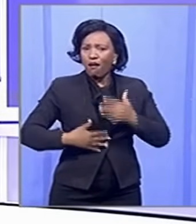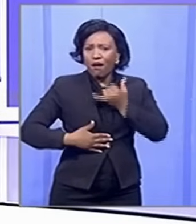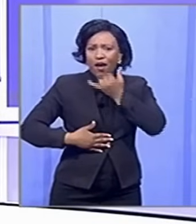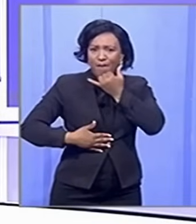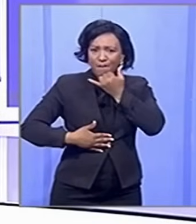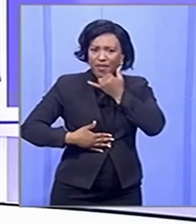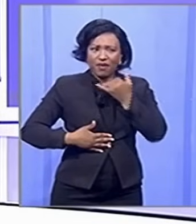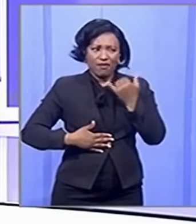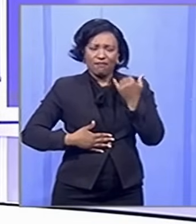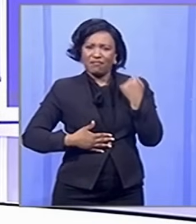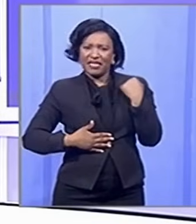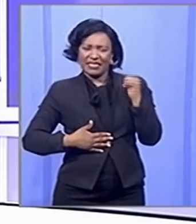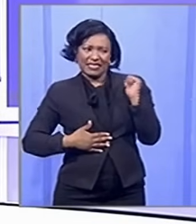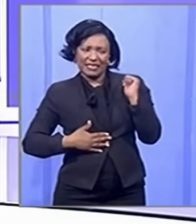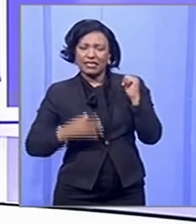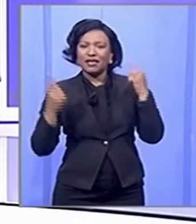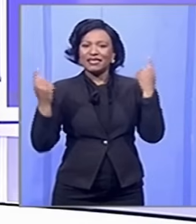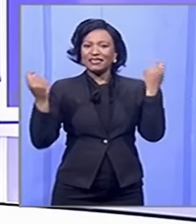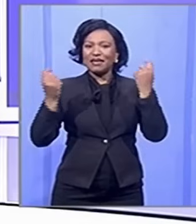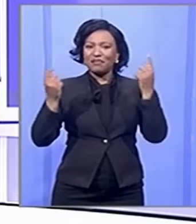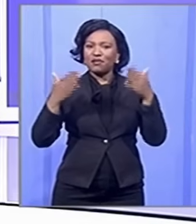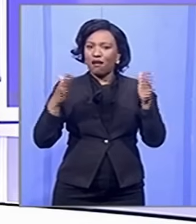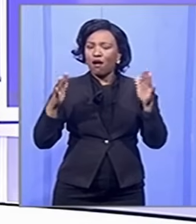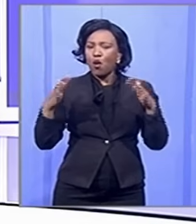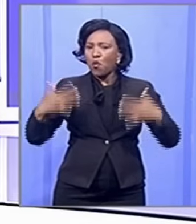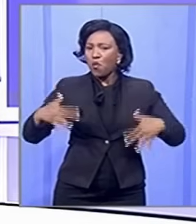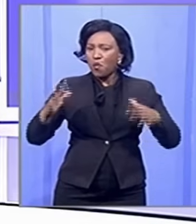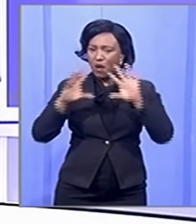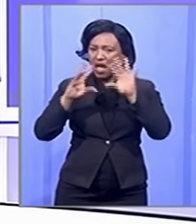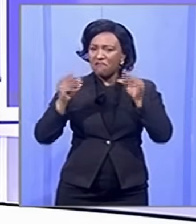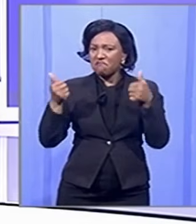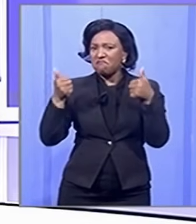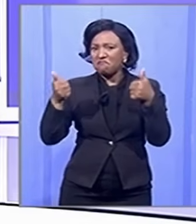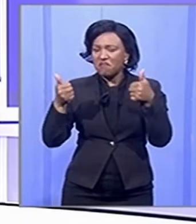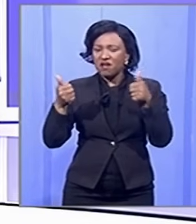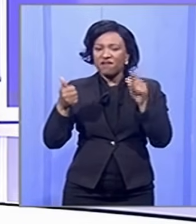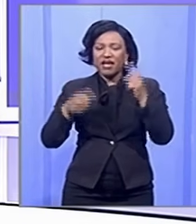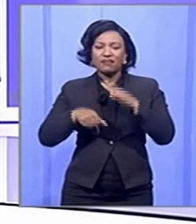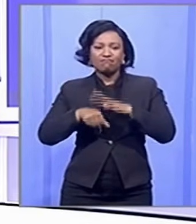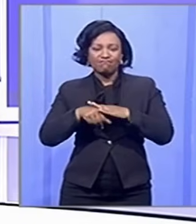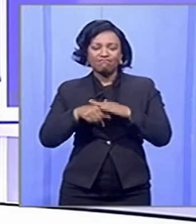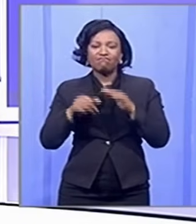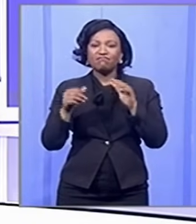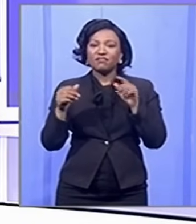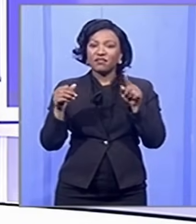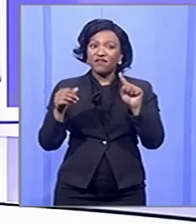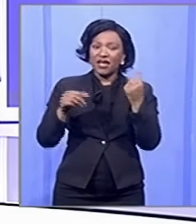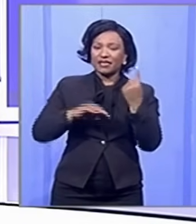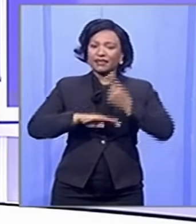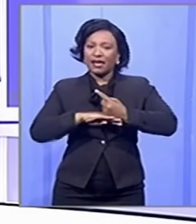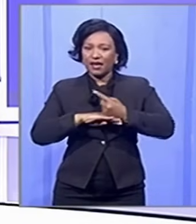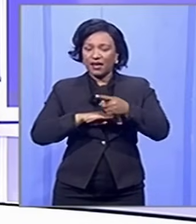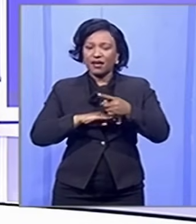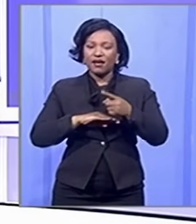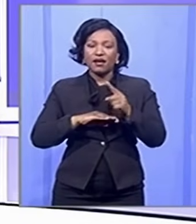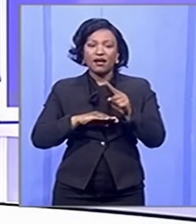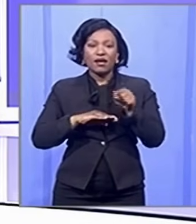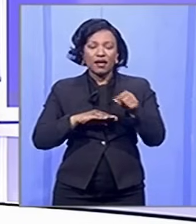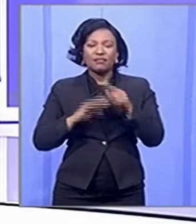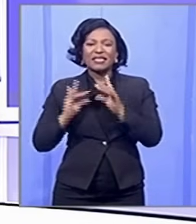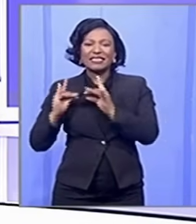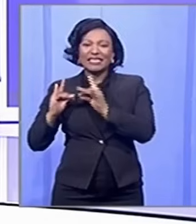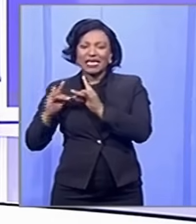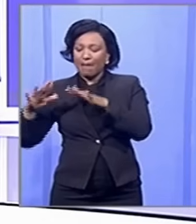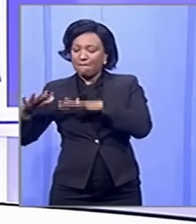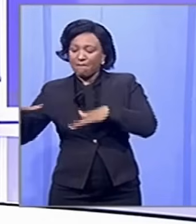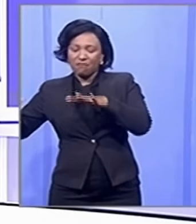o tšwetšego pele ka gona. Moletlo wo o šupago mathomo a dipapadi o swere lekga la mathomo ka